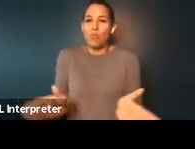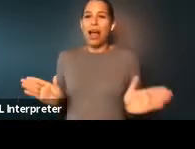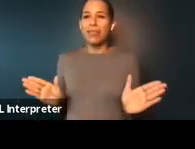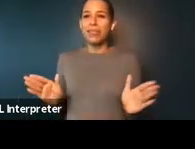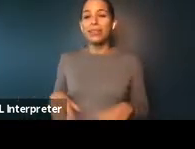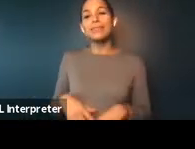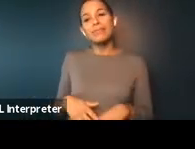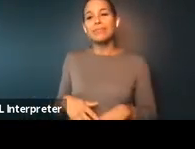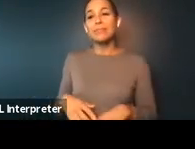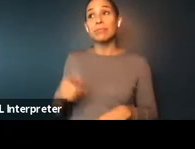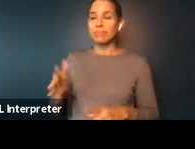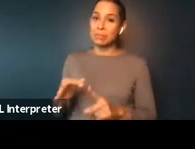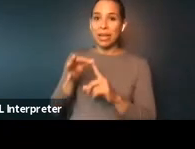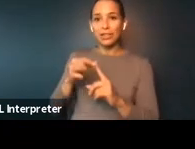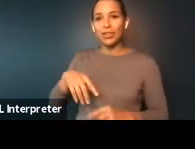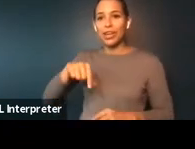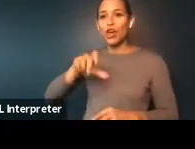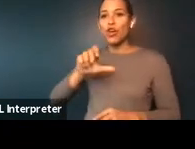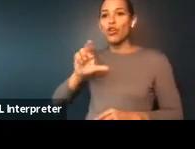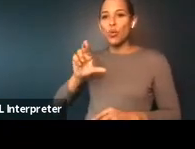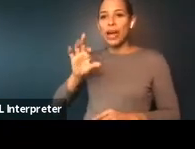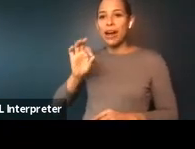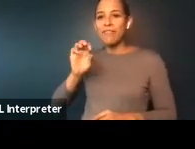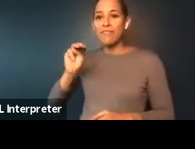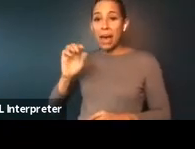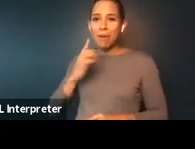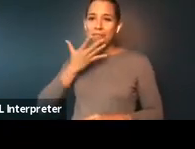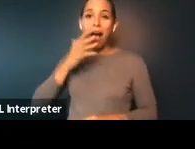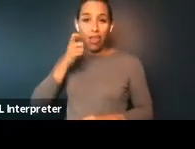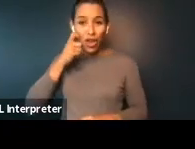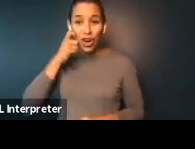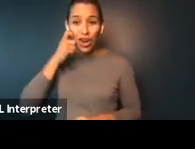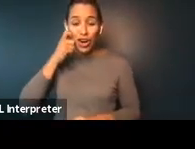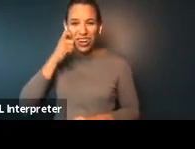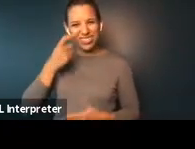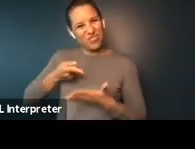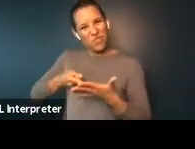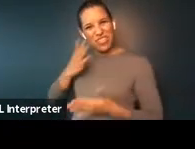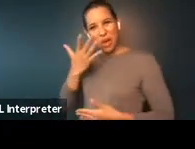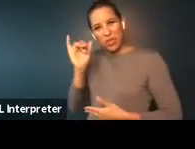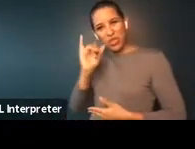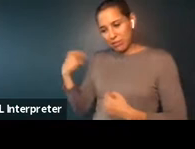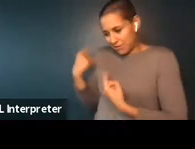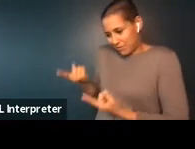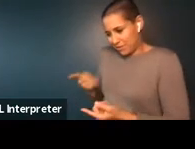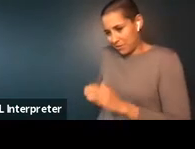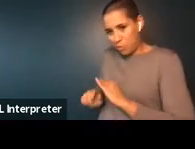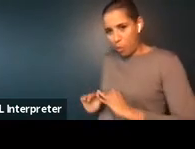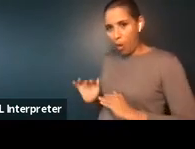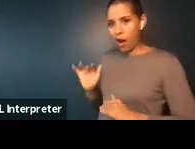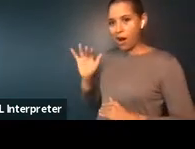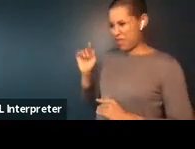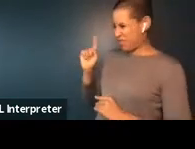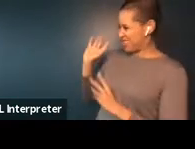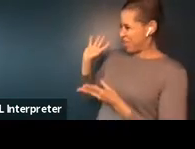queer femme of color sort of historicity, right? Sort of like what that, what a genealogy of that might look like. Um, and I know you sent me some like amazing